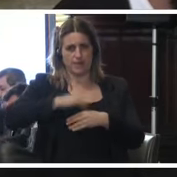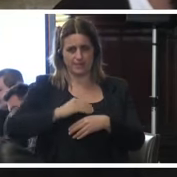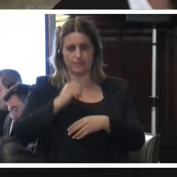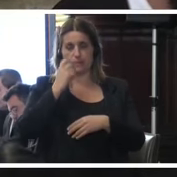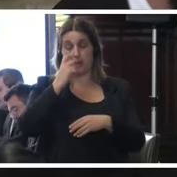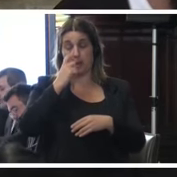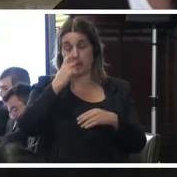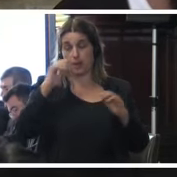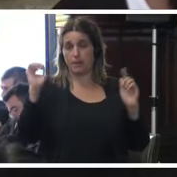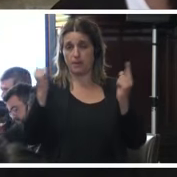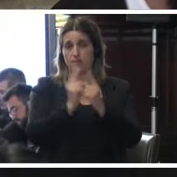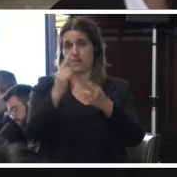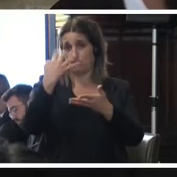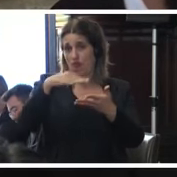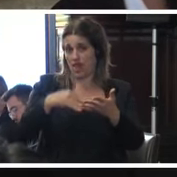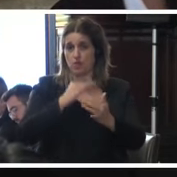basic information